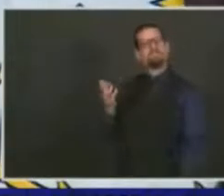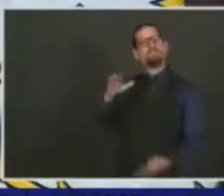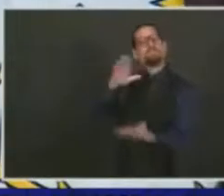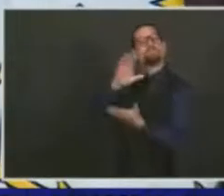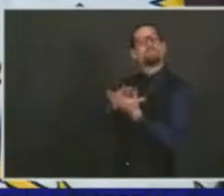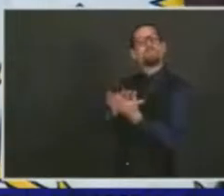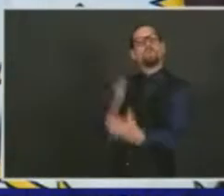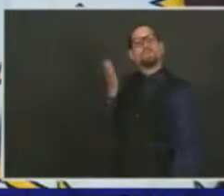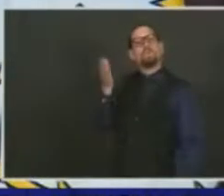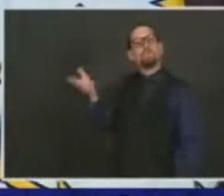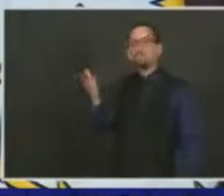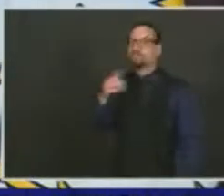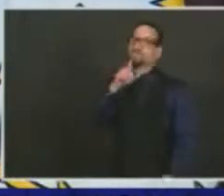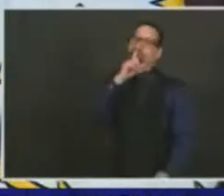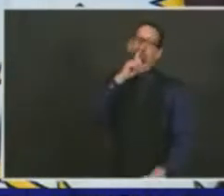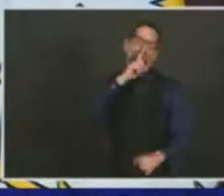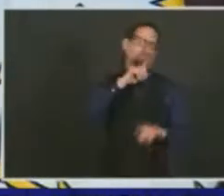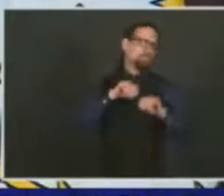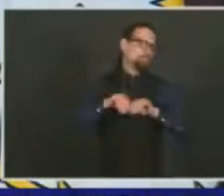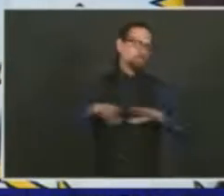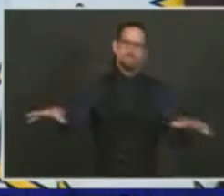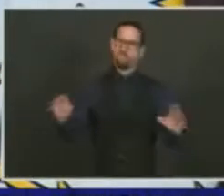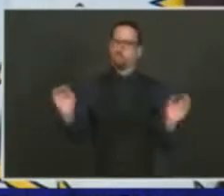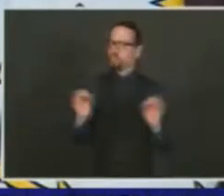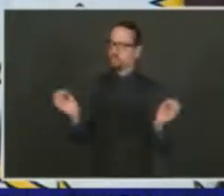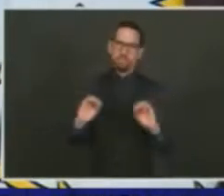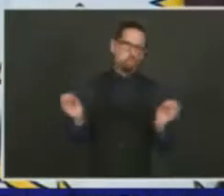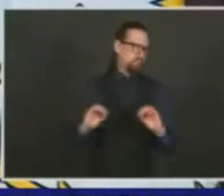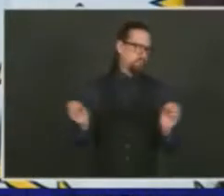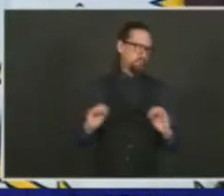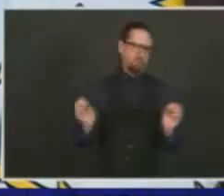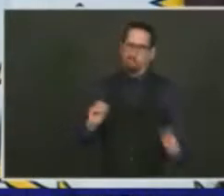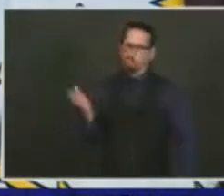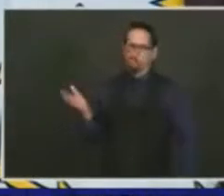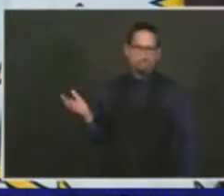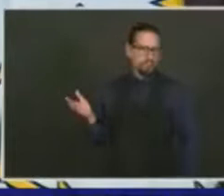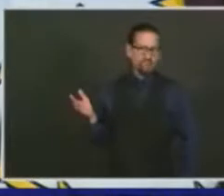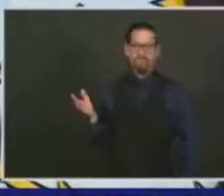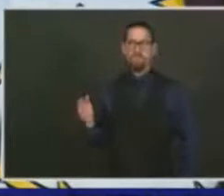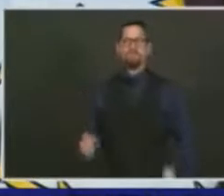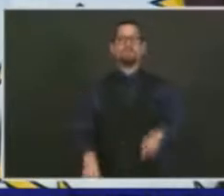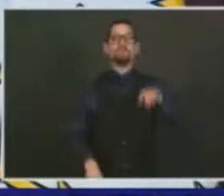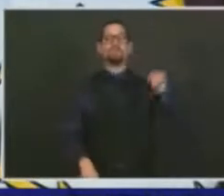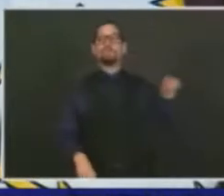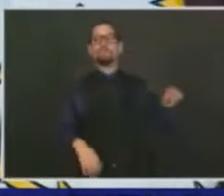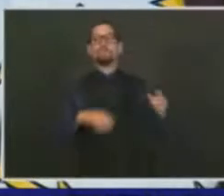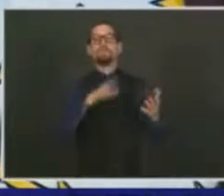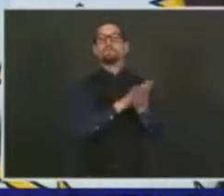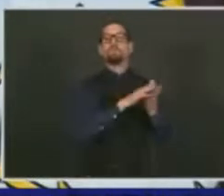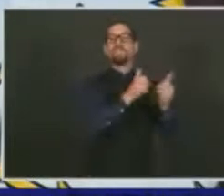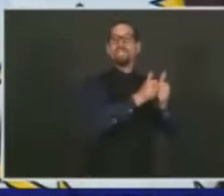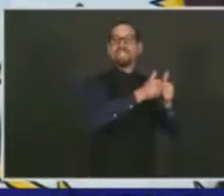Number two, the kids in distance learning aren't staying home.